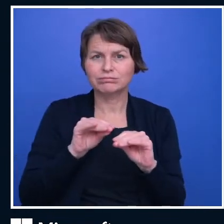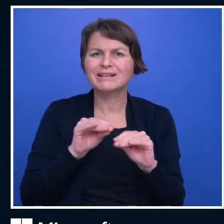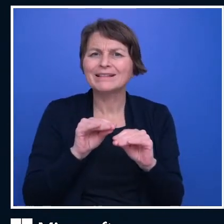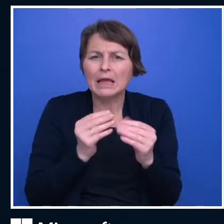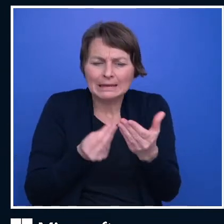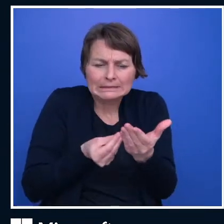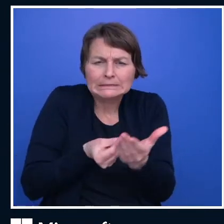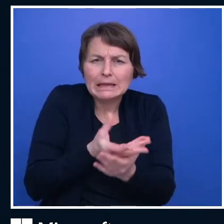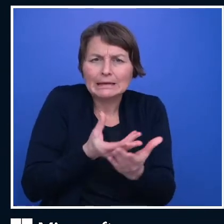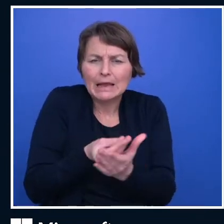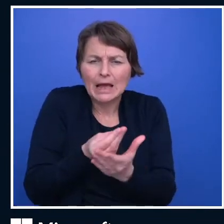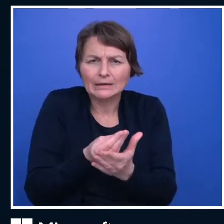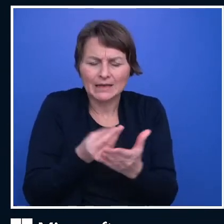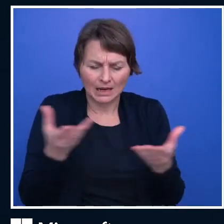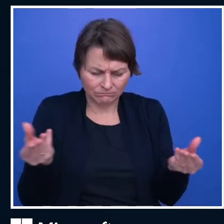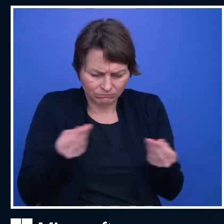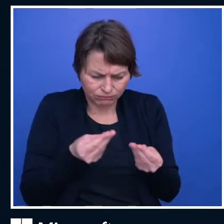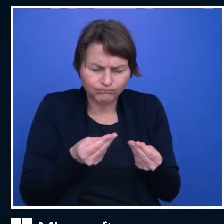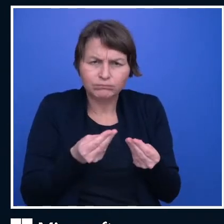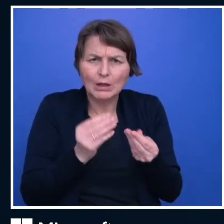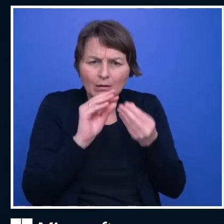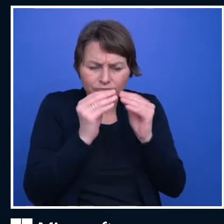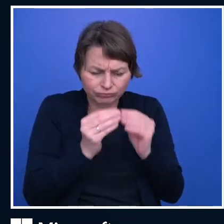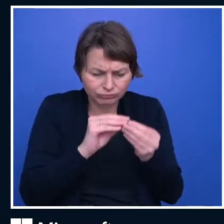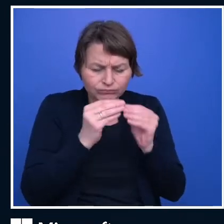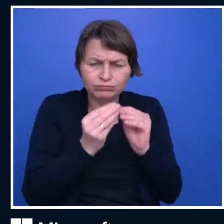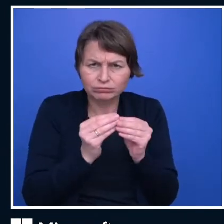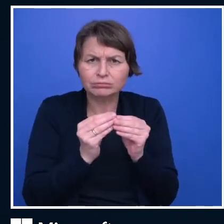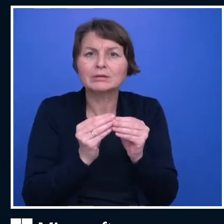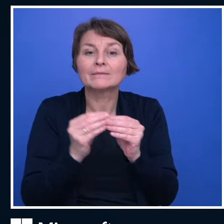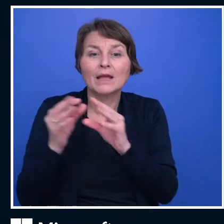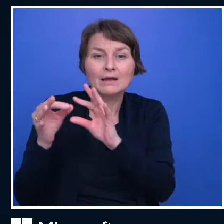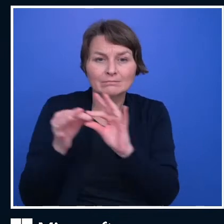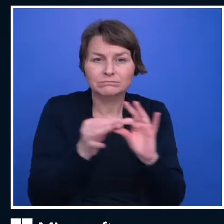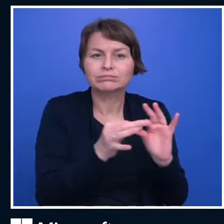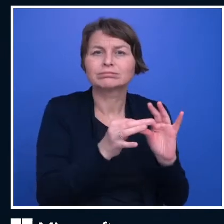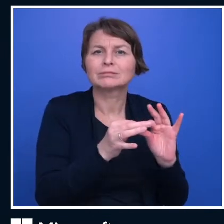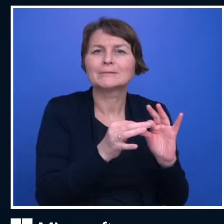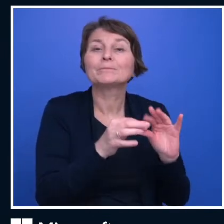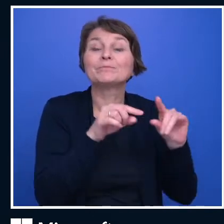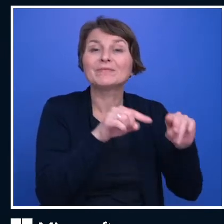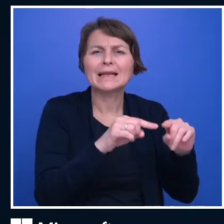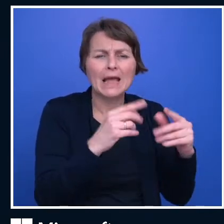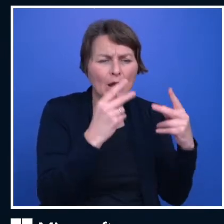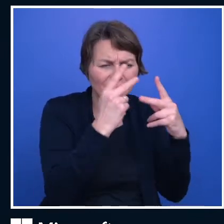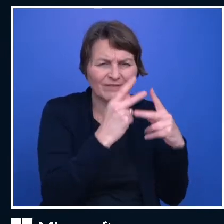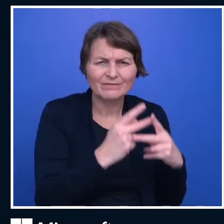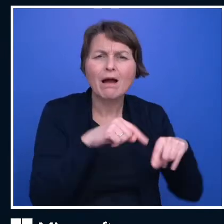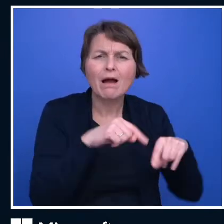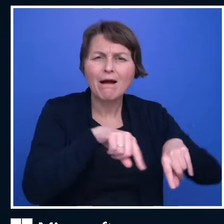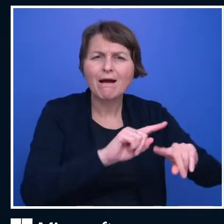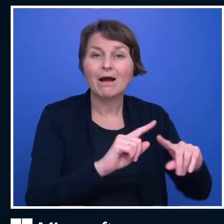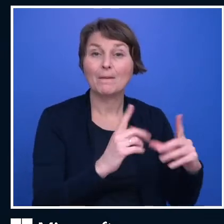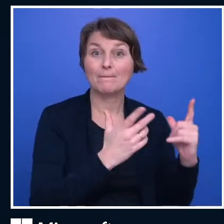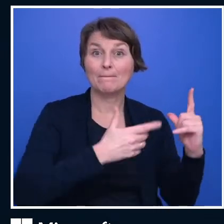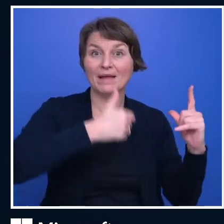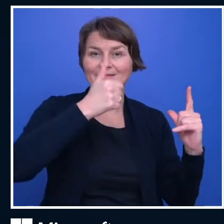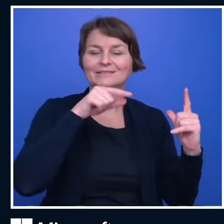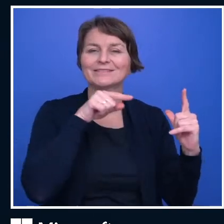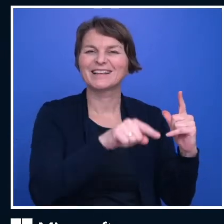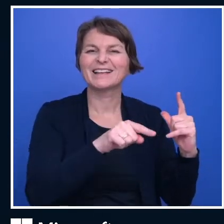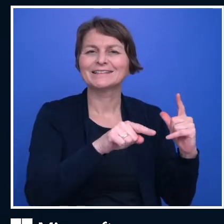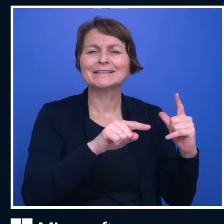data as per the MFCC coefficients, and to ultimately to figure out what the nature of the audio